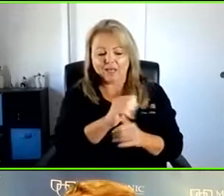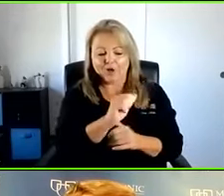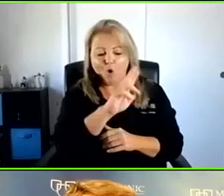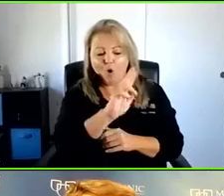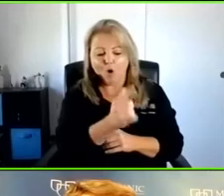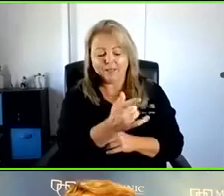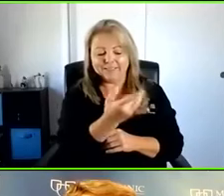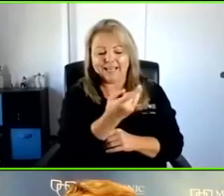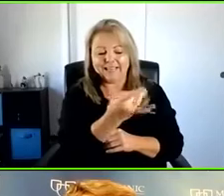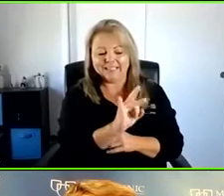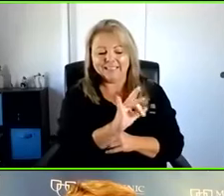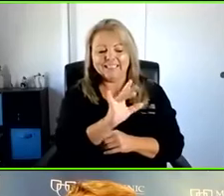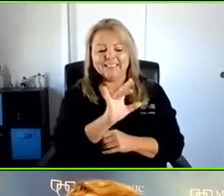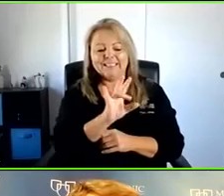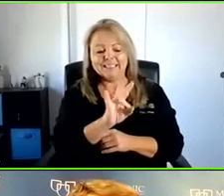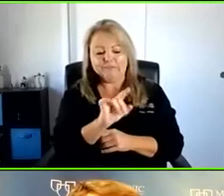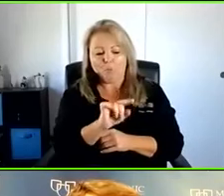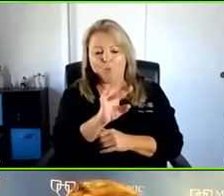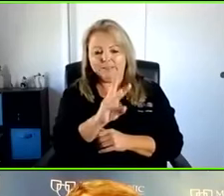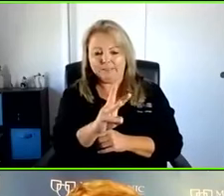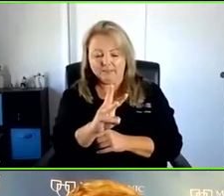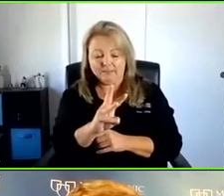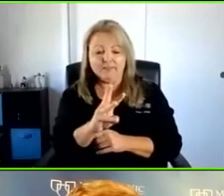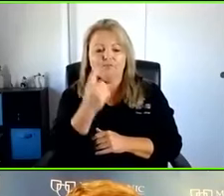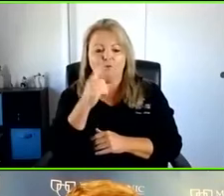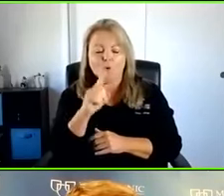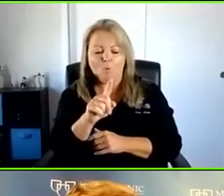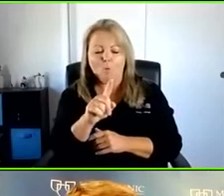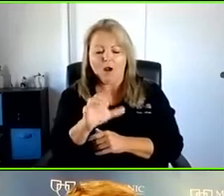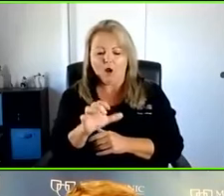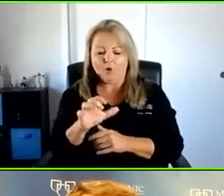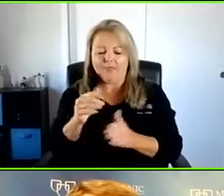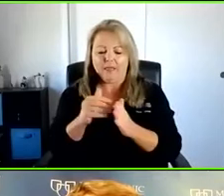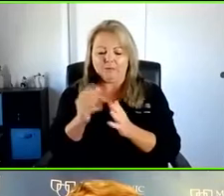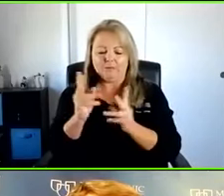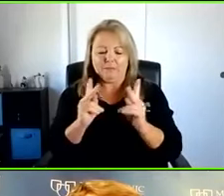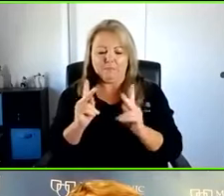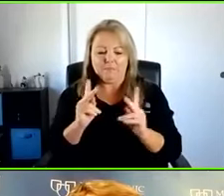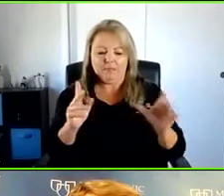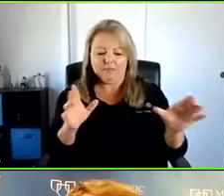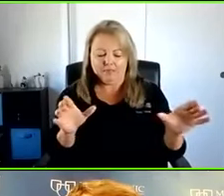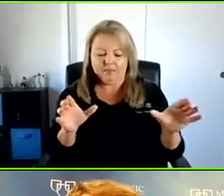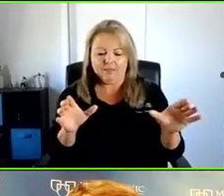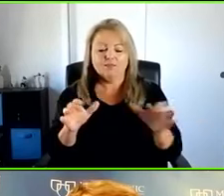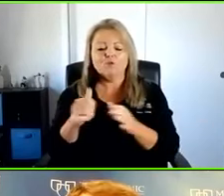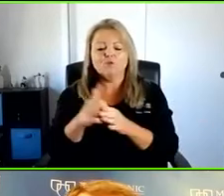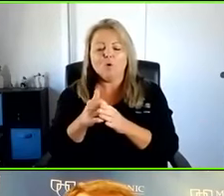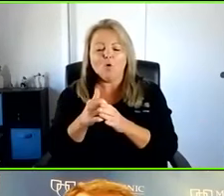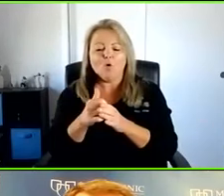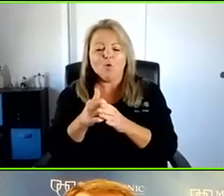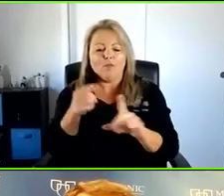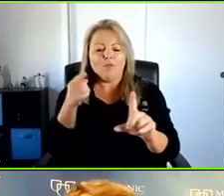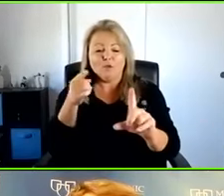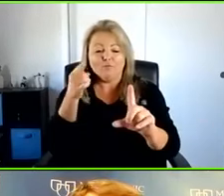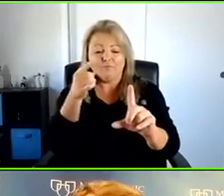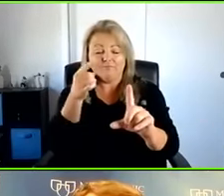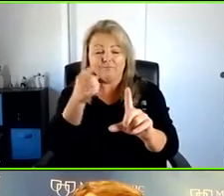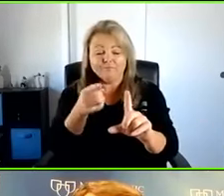rate was 7.6 per 100,000 people. The trajectory of the new case rate over the past